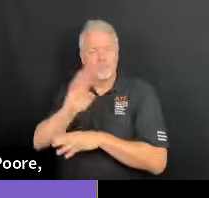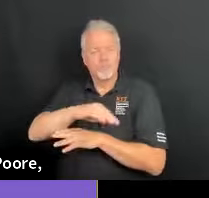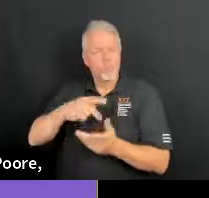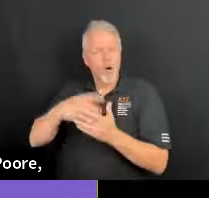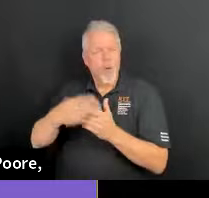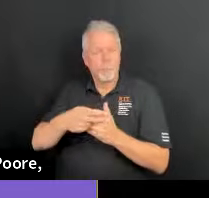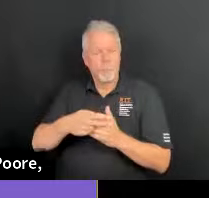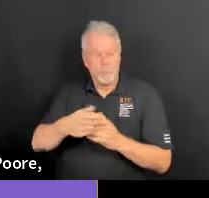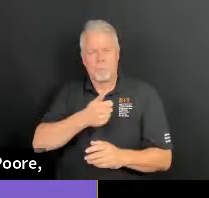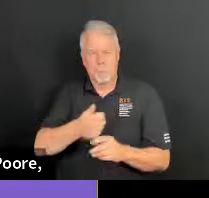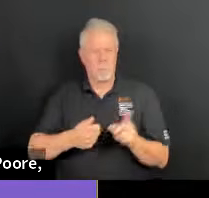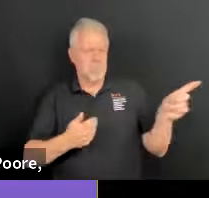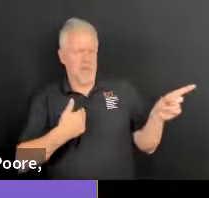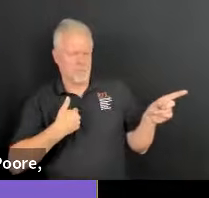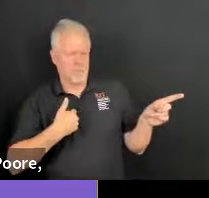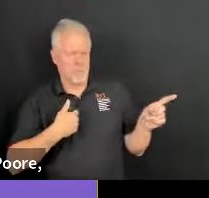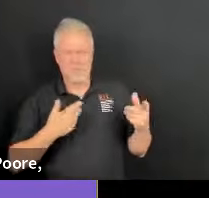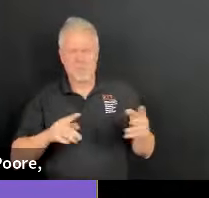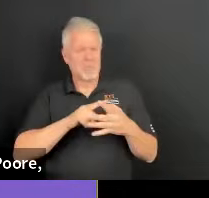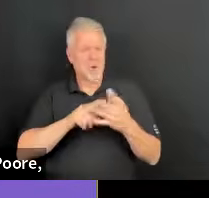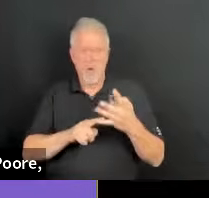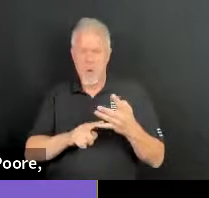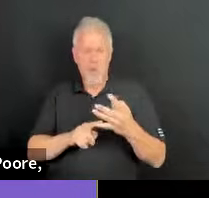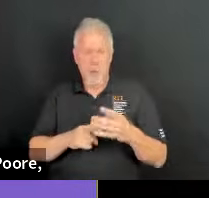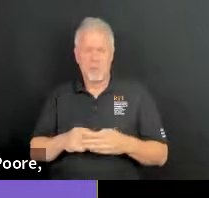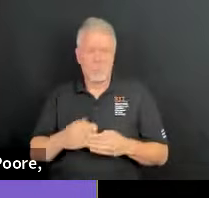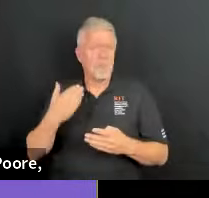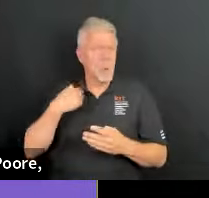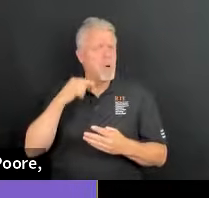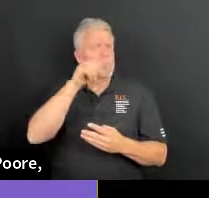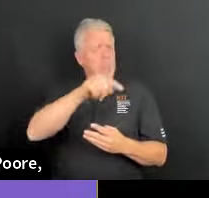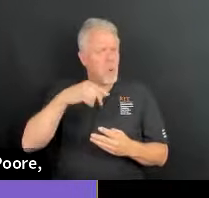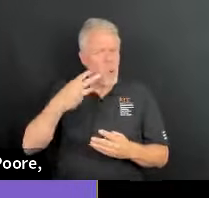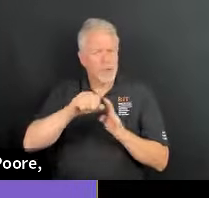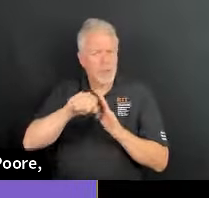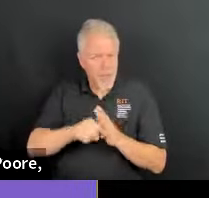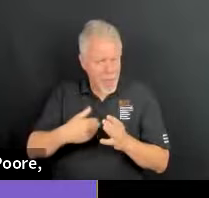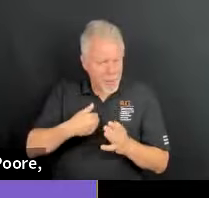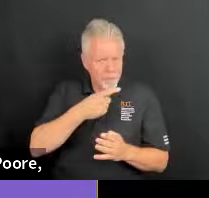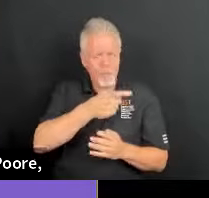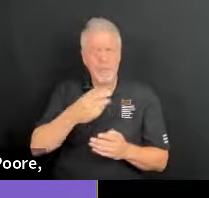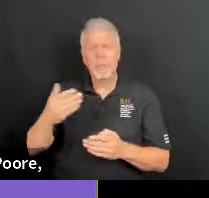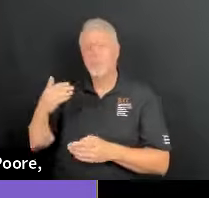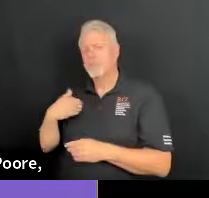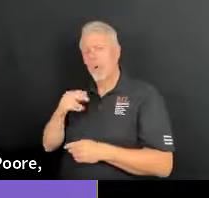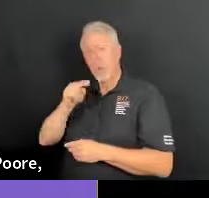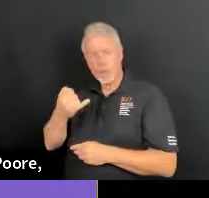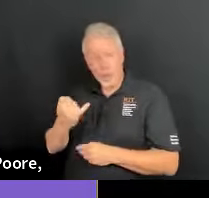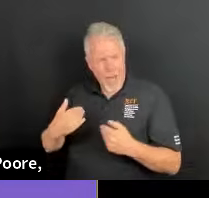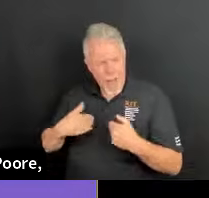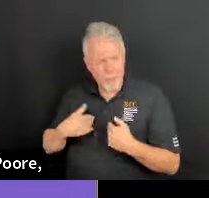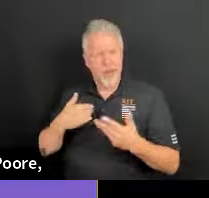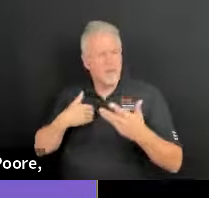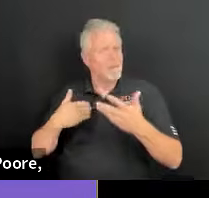they have the outpatient programs, the intensive outpatient programs there. So those are the 4 areas that you can go. I